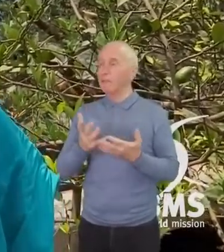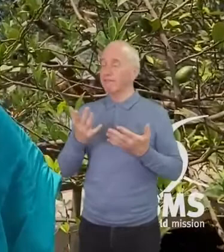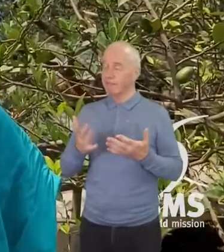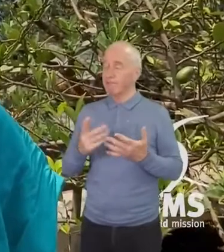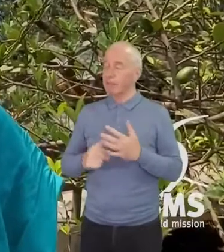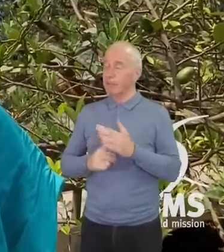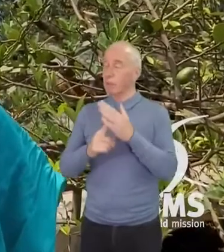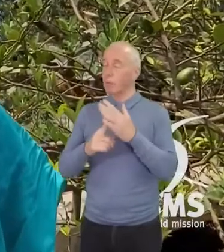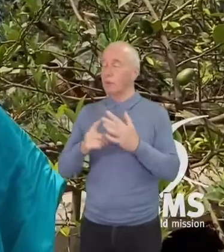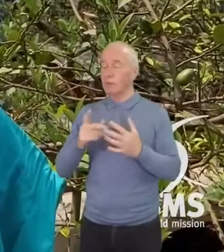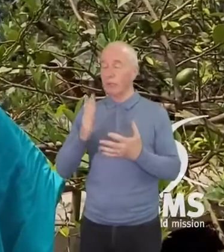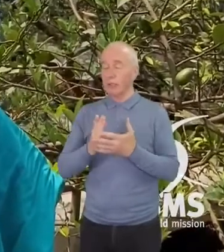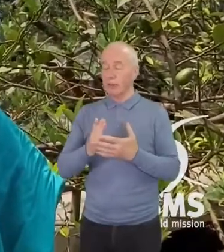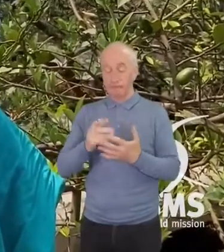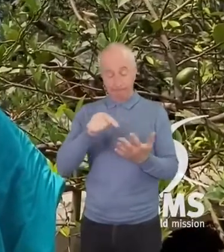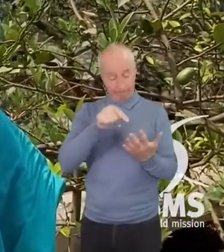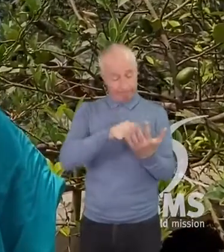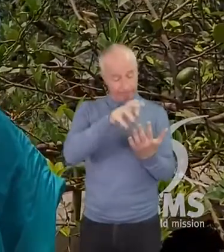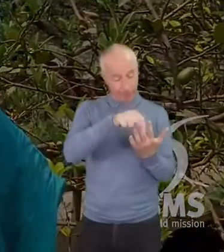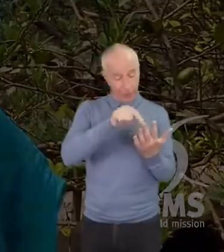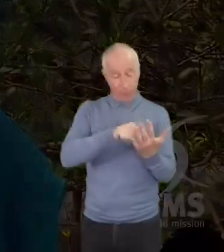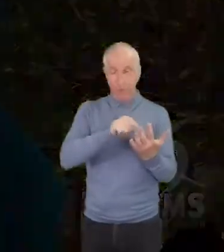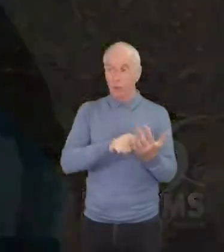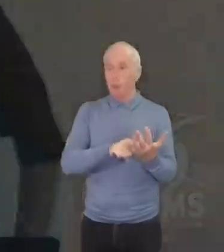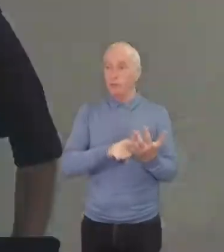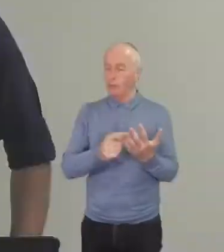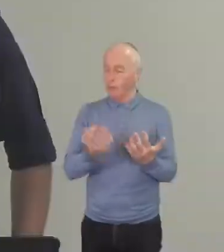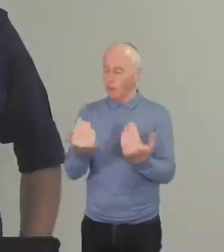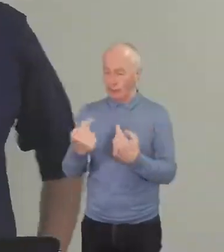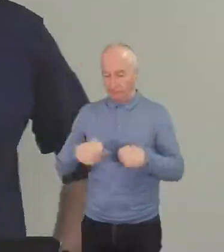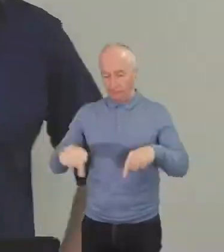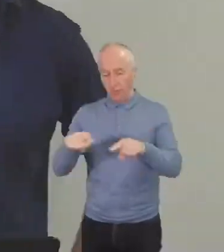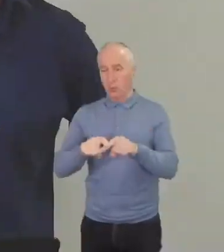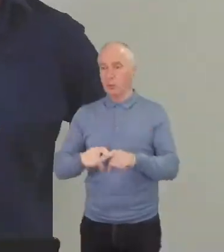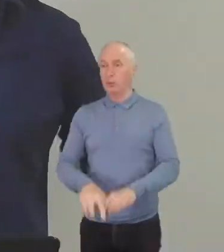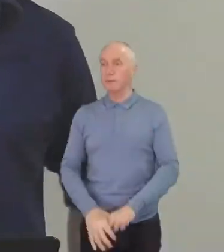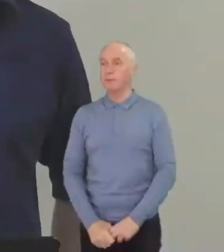is part of the gospel that we bring.